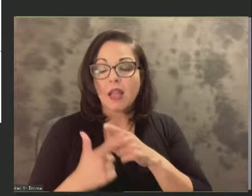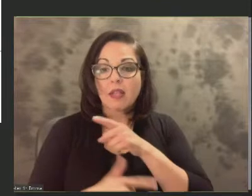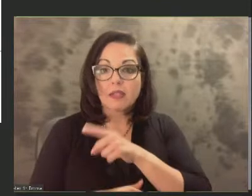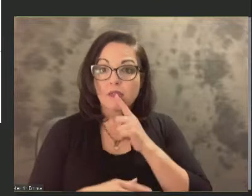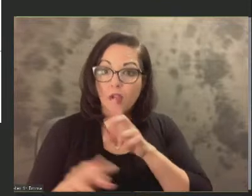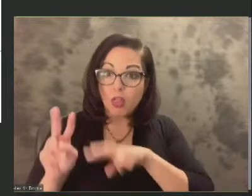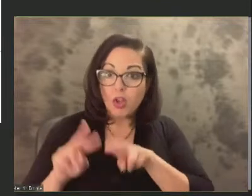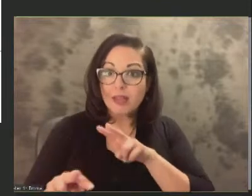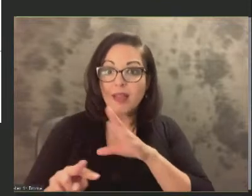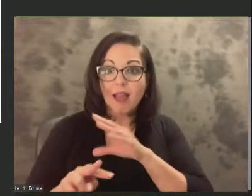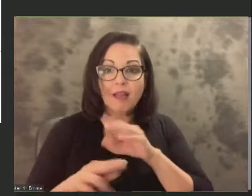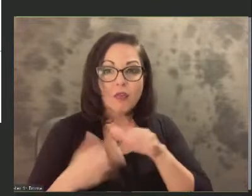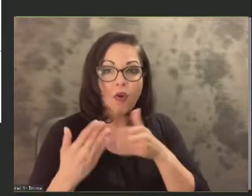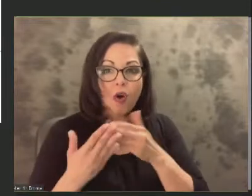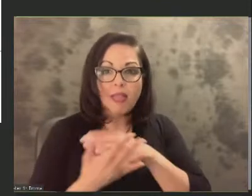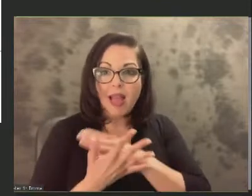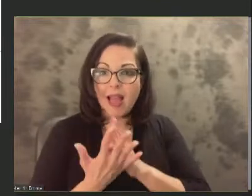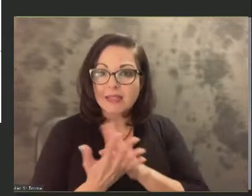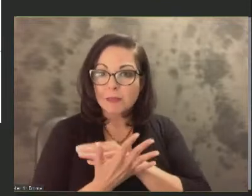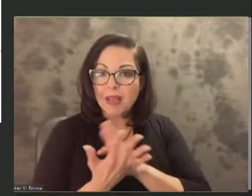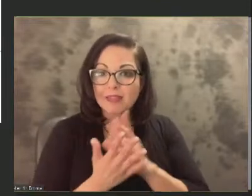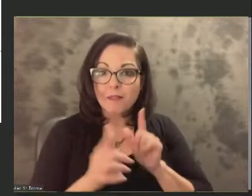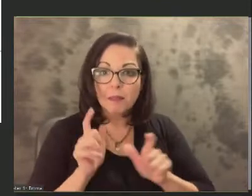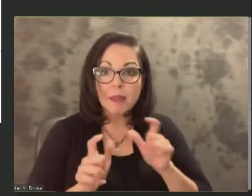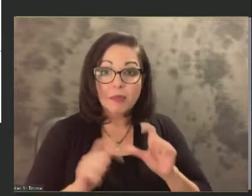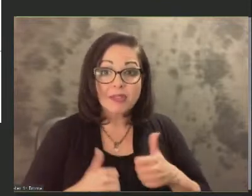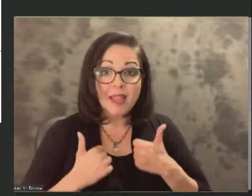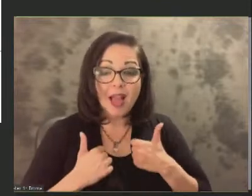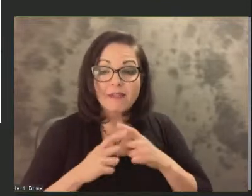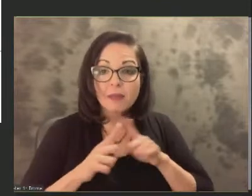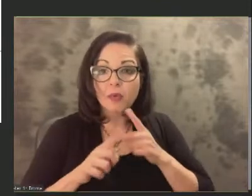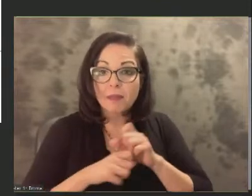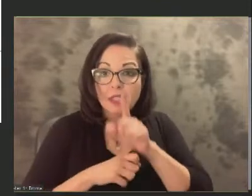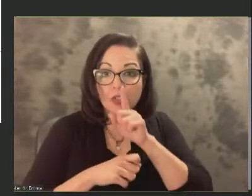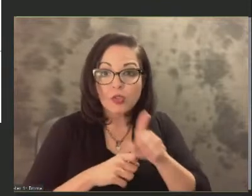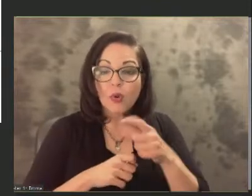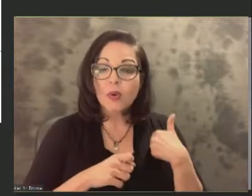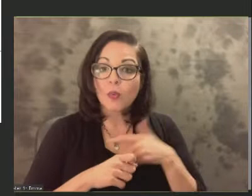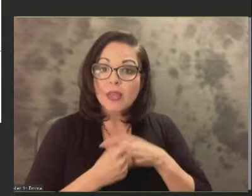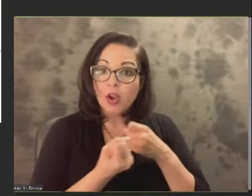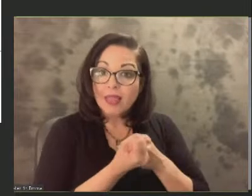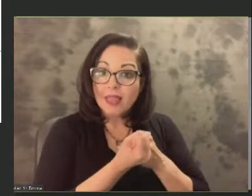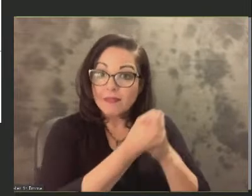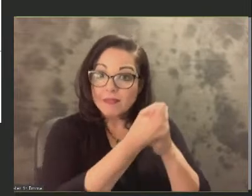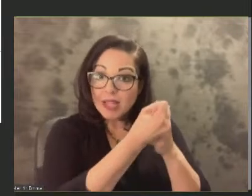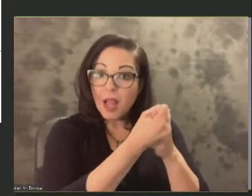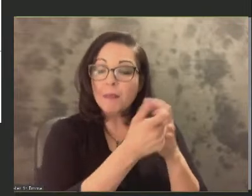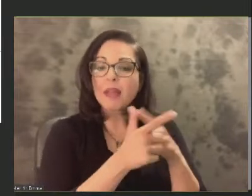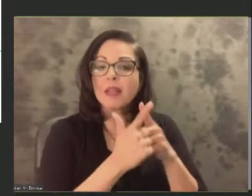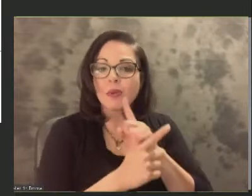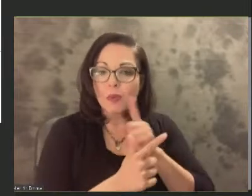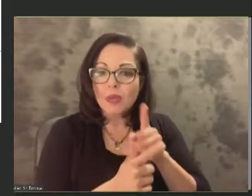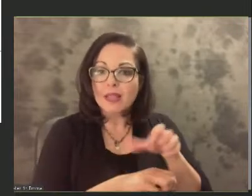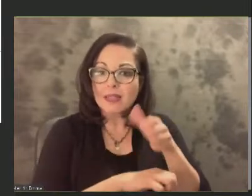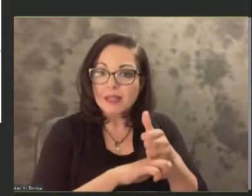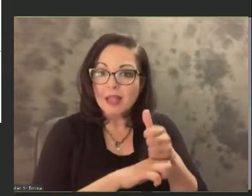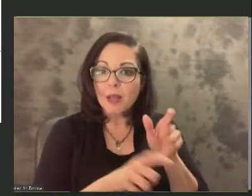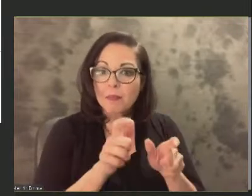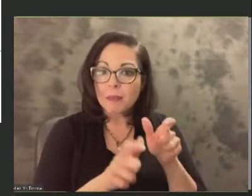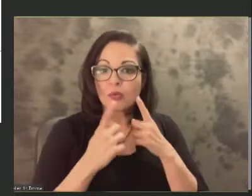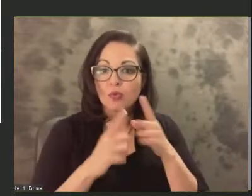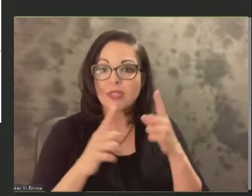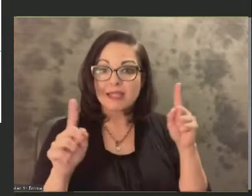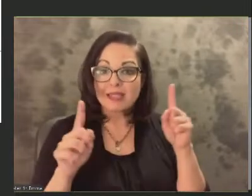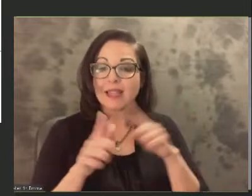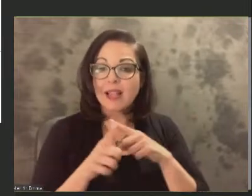aspect of people's lives to make sure that we are lifting up and making sure we are setting up people to succeed and